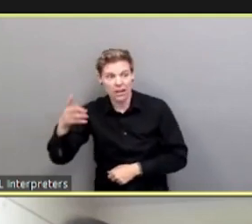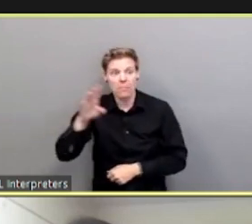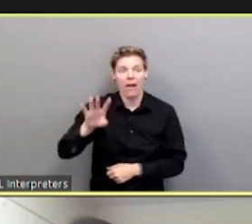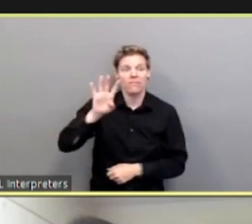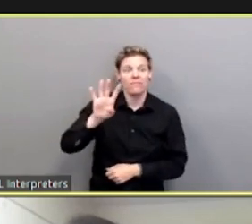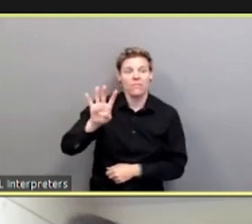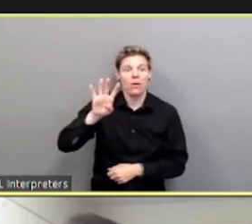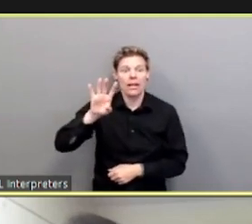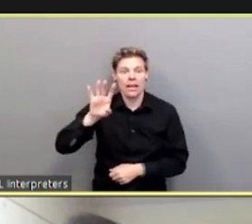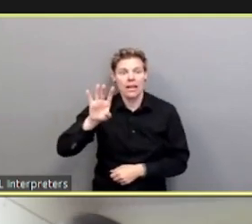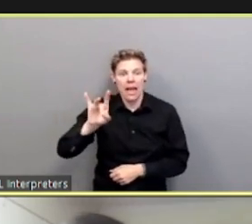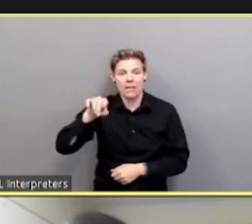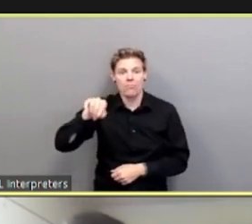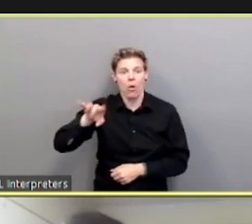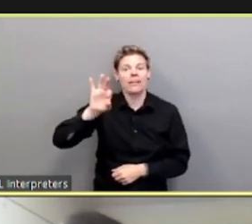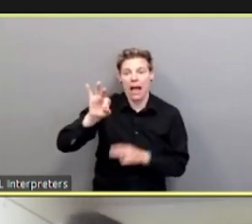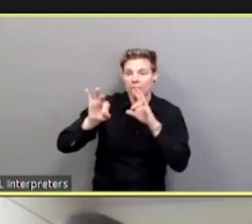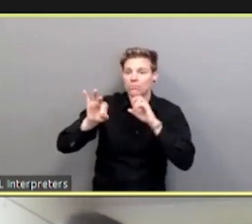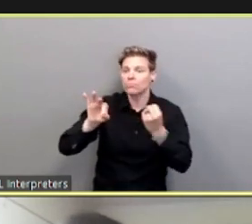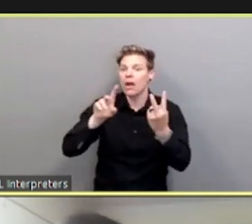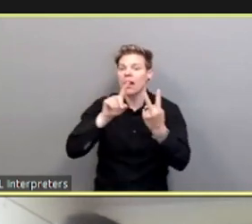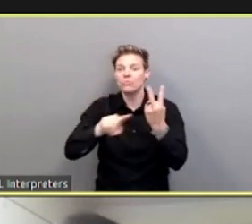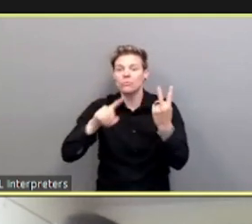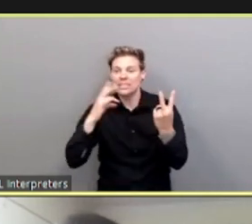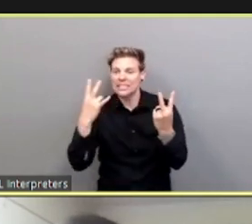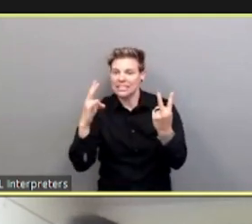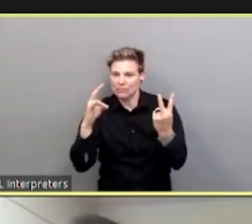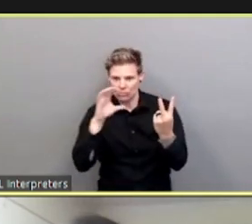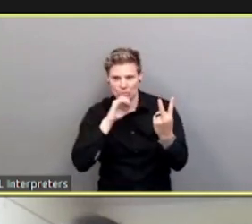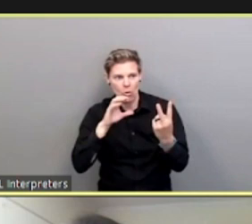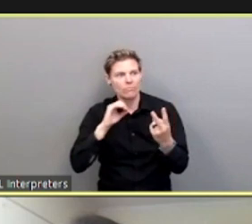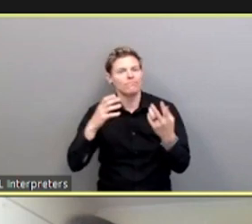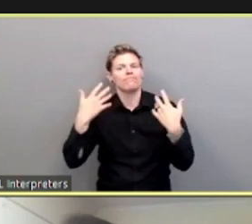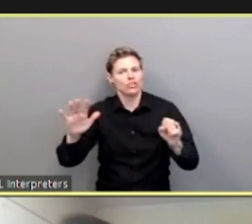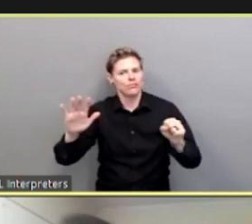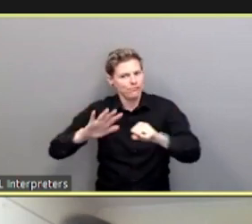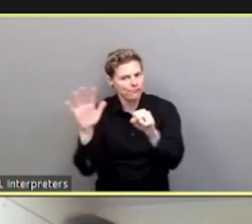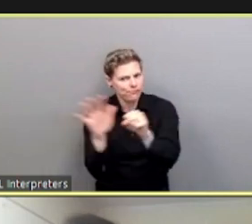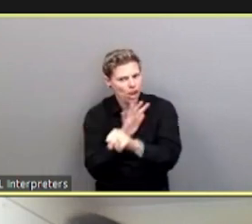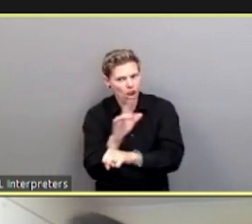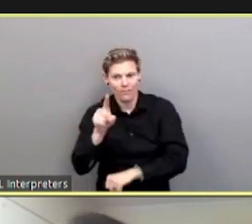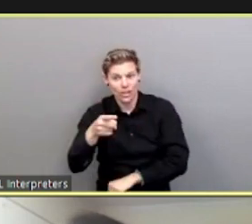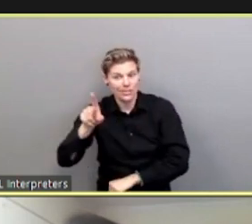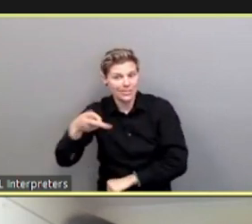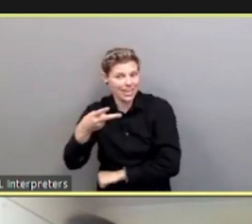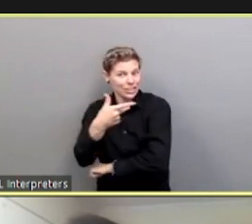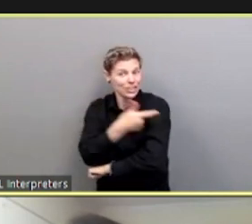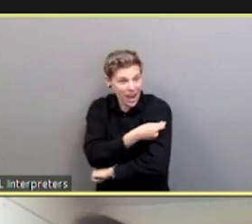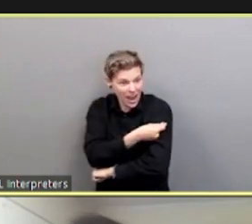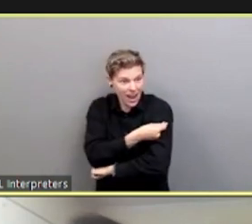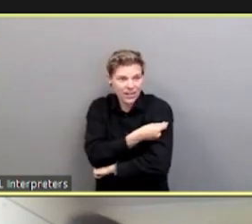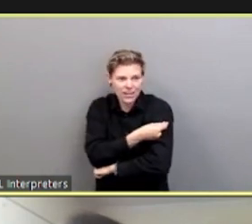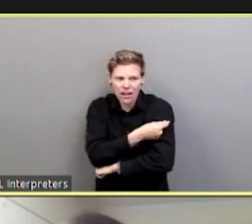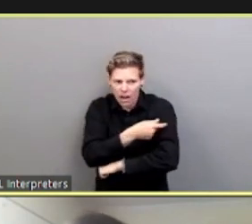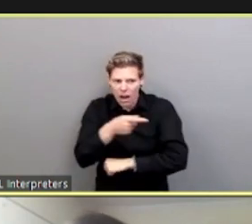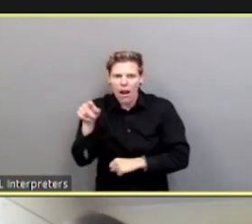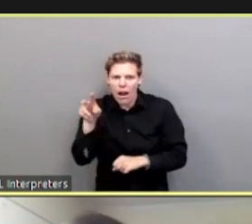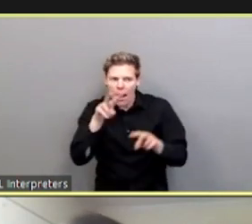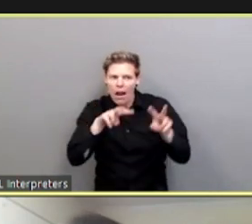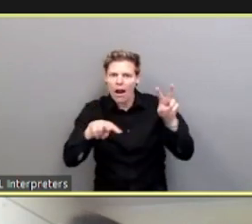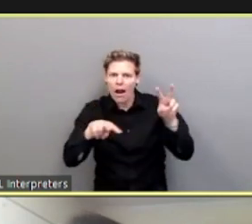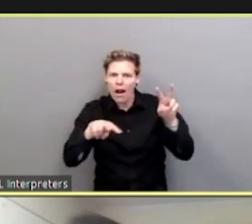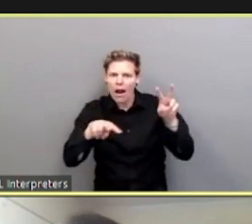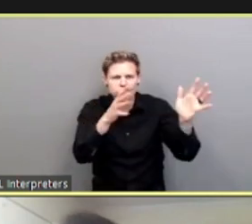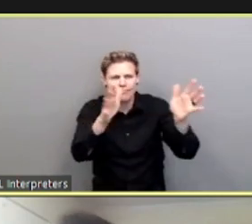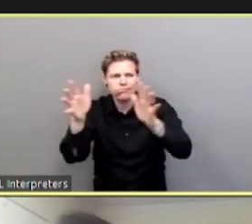vaccinated. If you look at the slide here on the side, just want to congratulate all of New Mexico, our